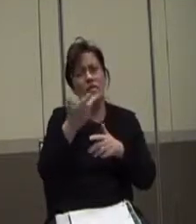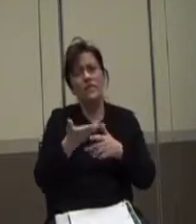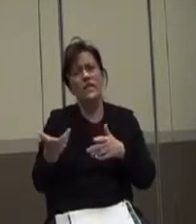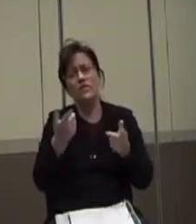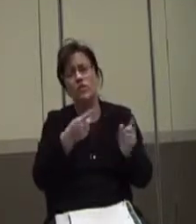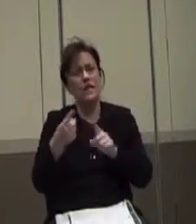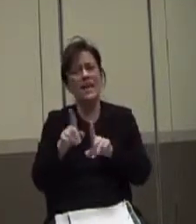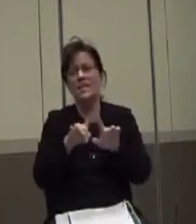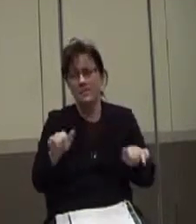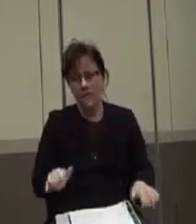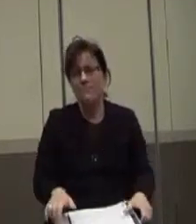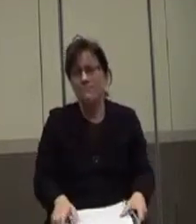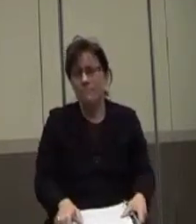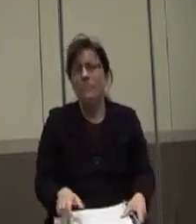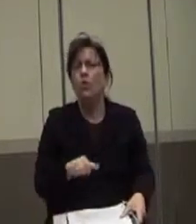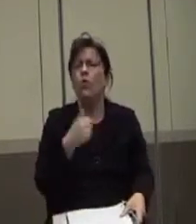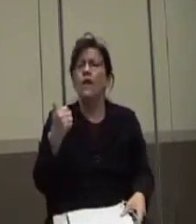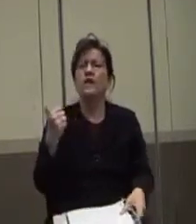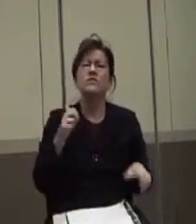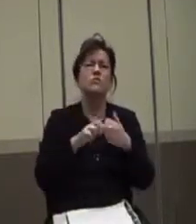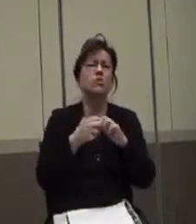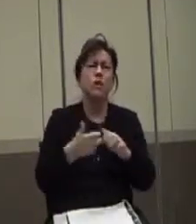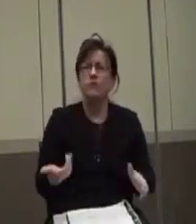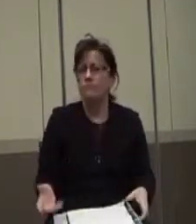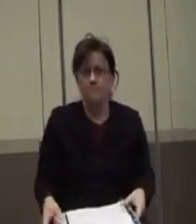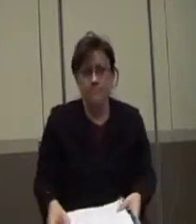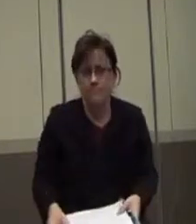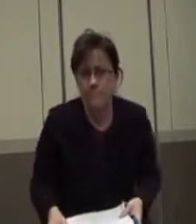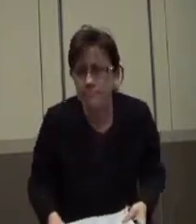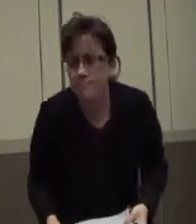here. All right? What else might be an issue?